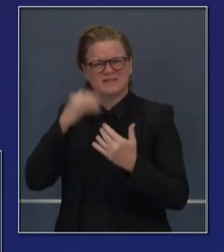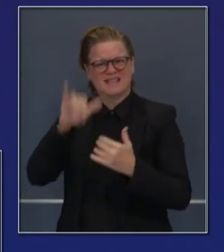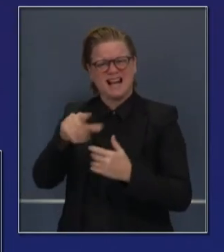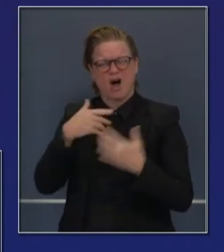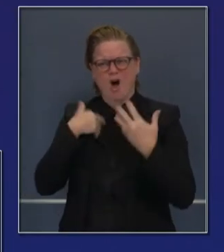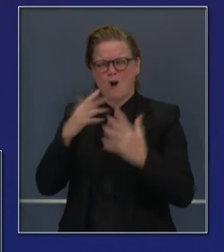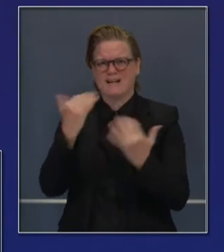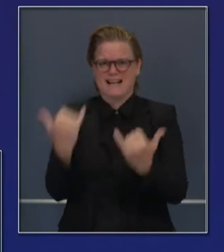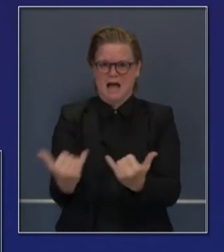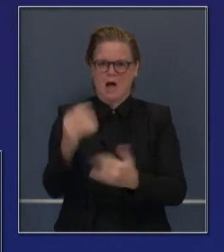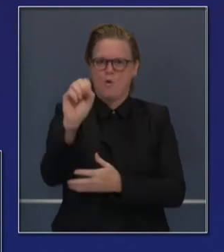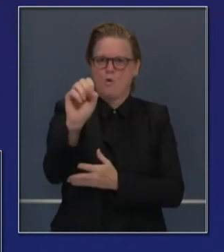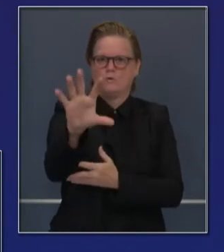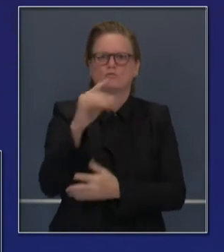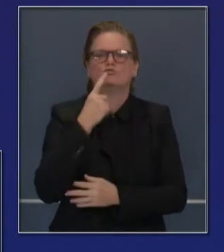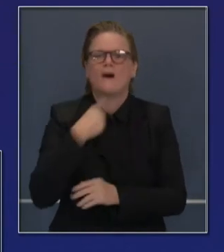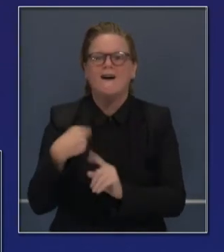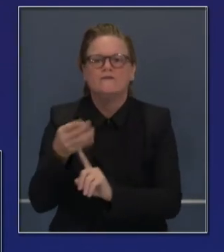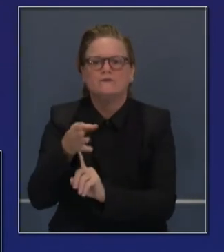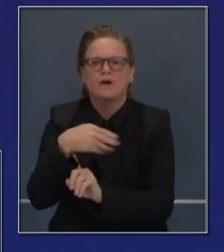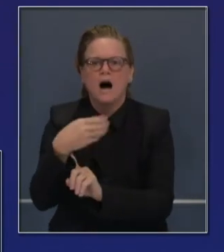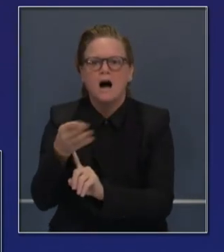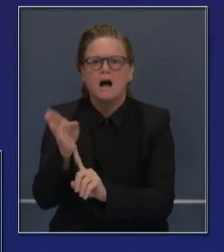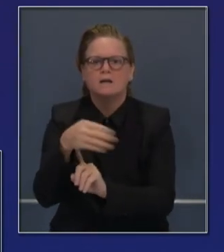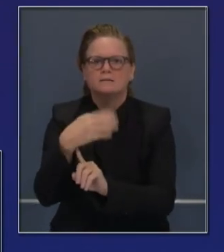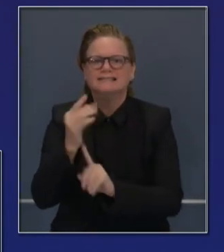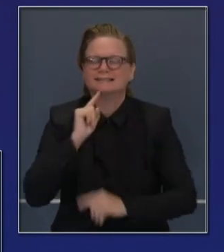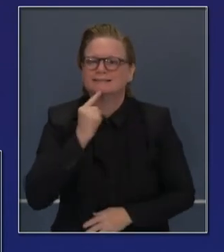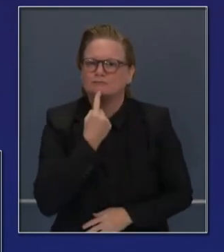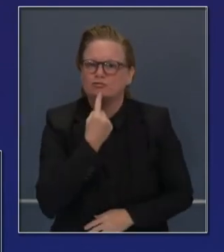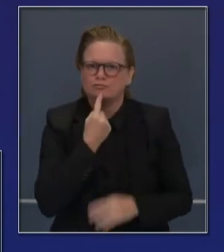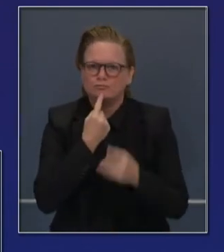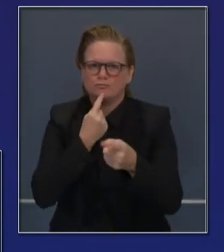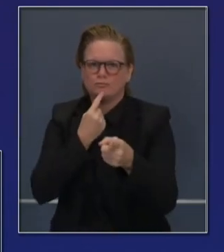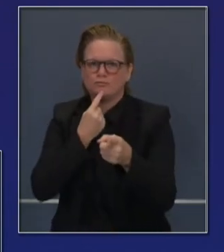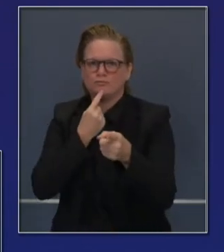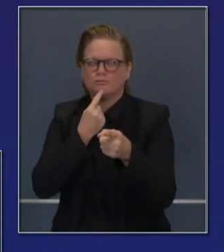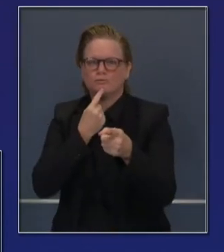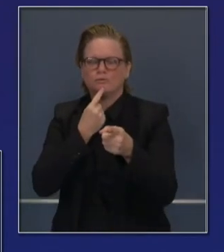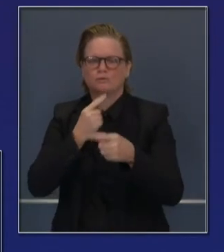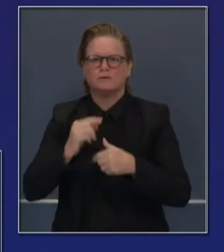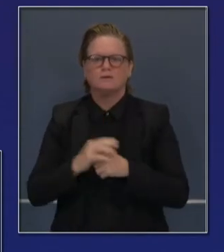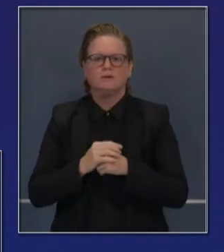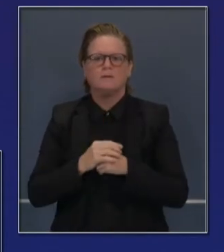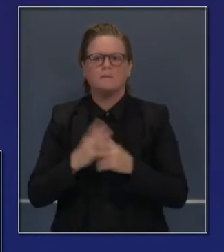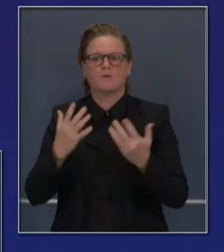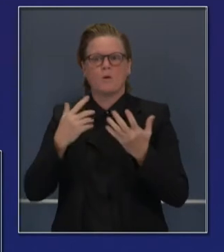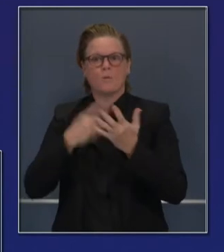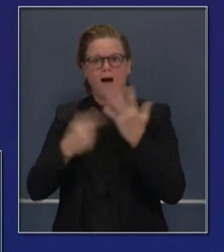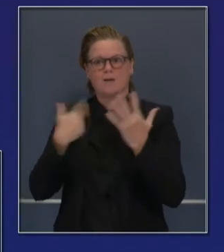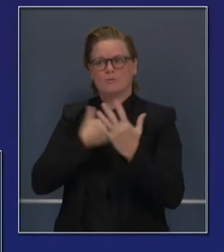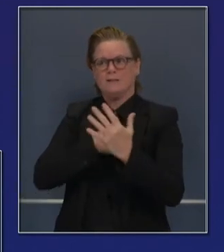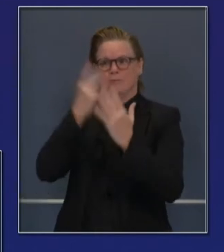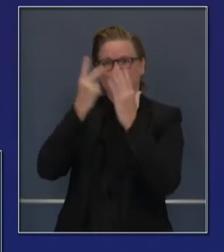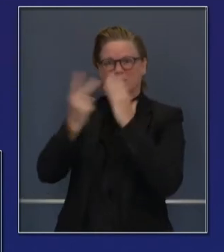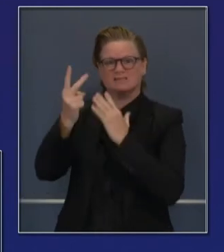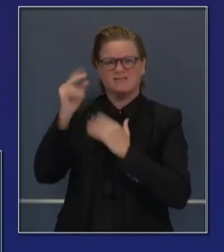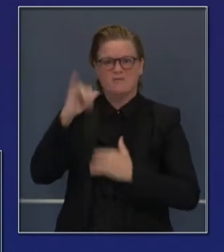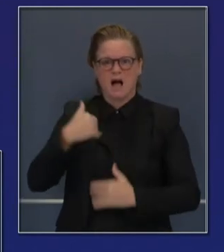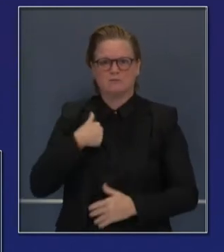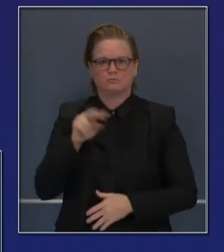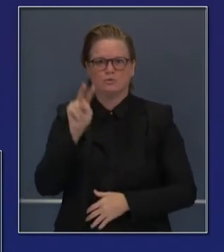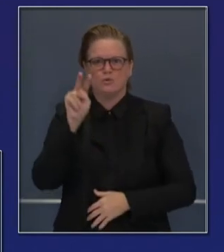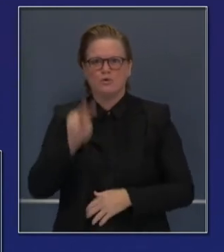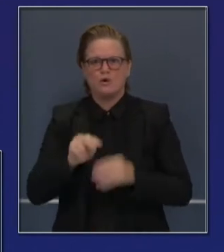are flying, not yellow flags, the red flags that are flying in terms of the trajectory and our projections of growth. And that's why